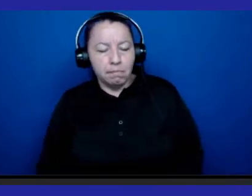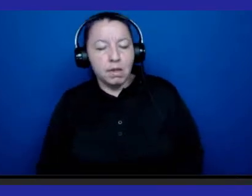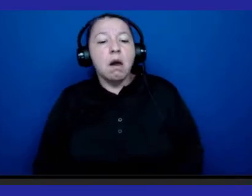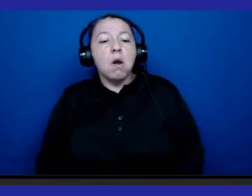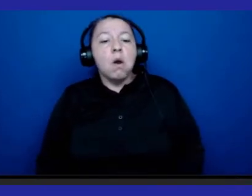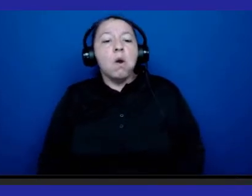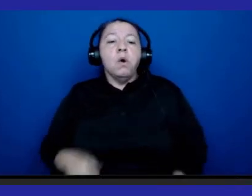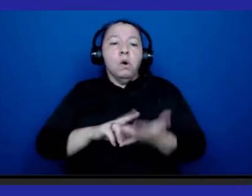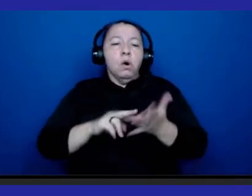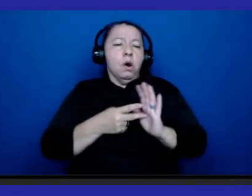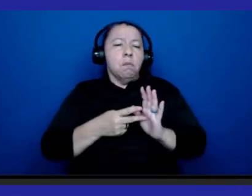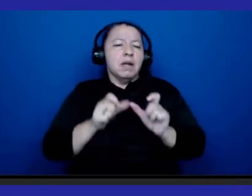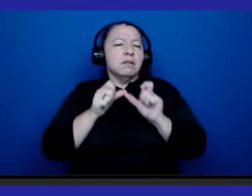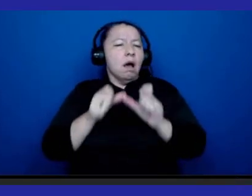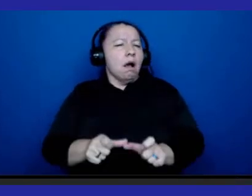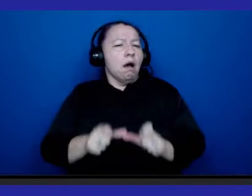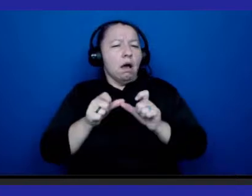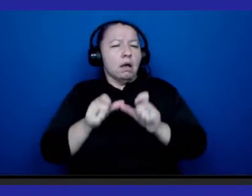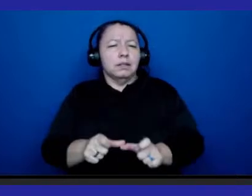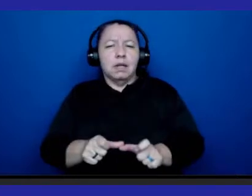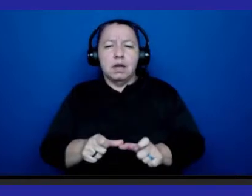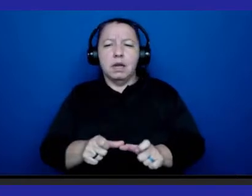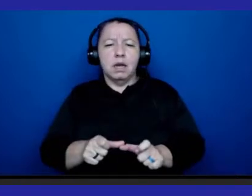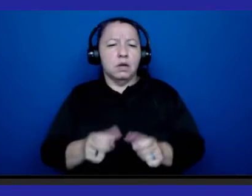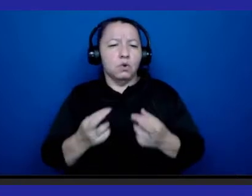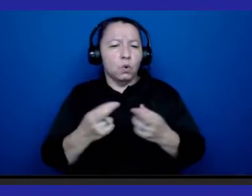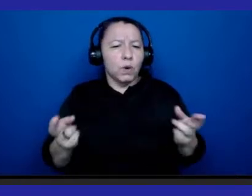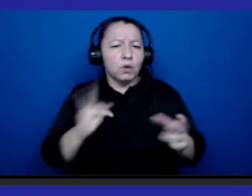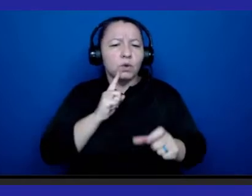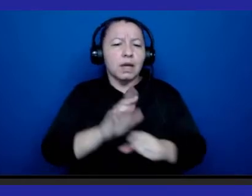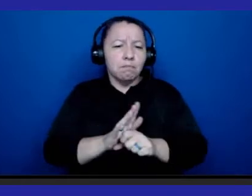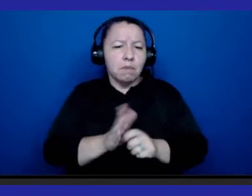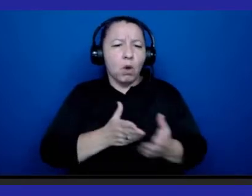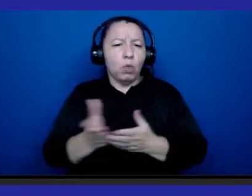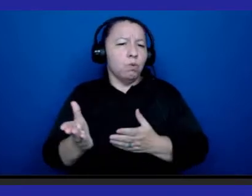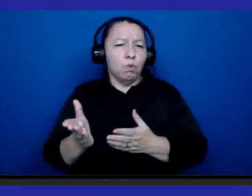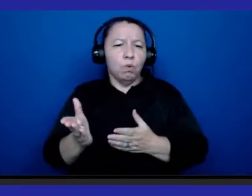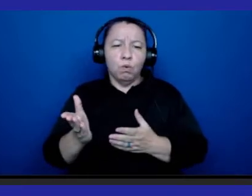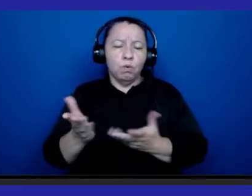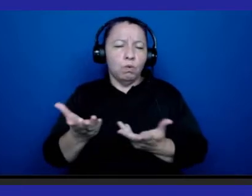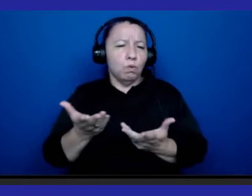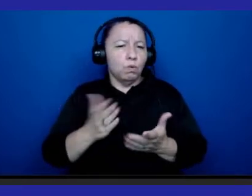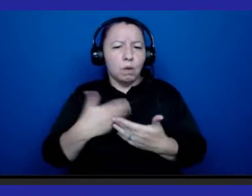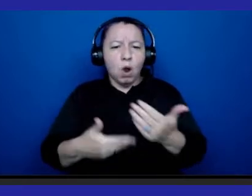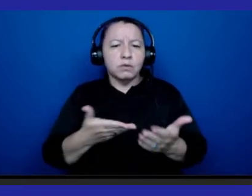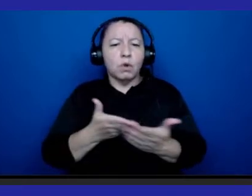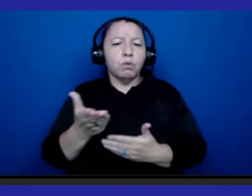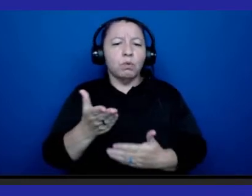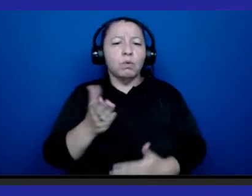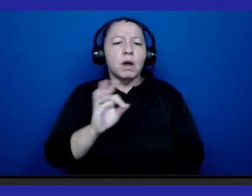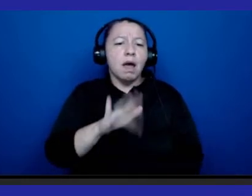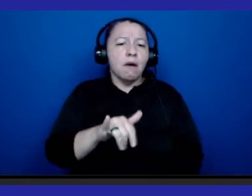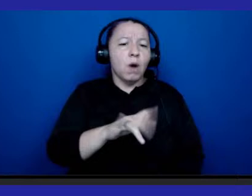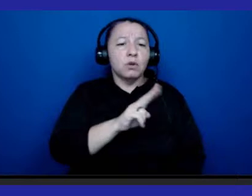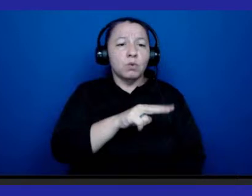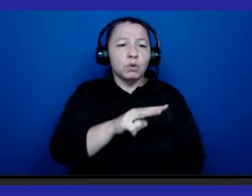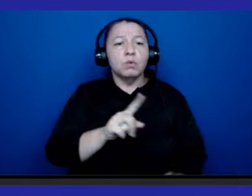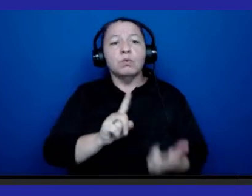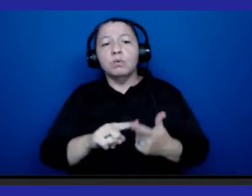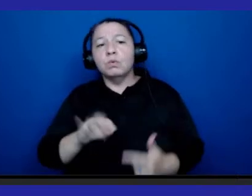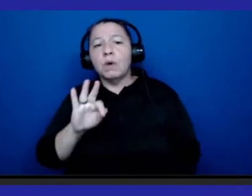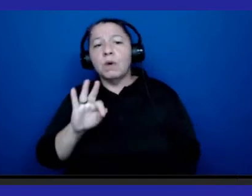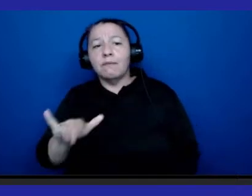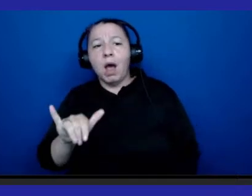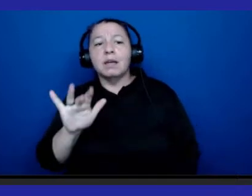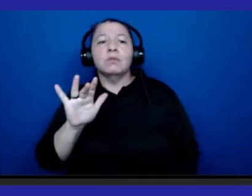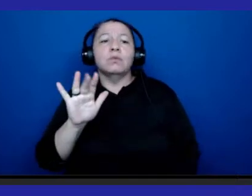a constant resource commitment throughout this whole process between FY22 to 25. And on